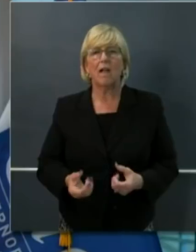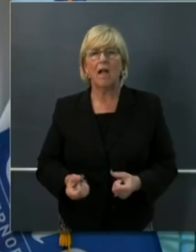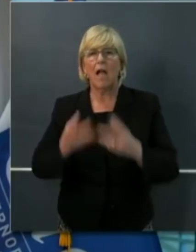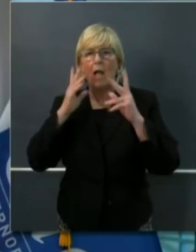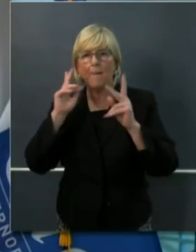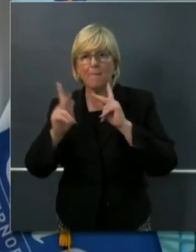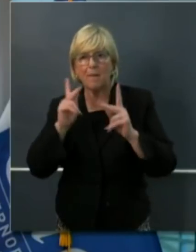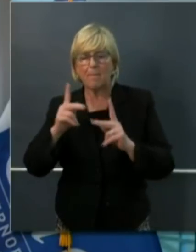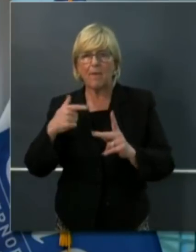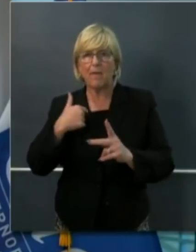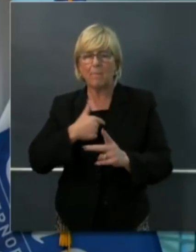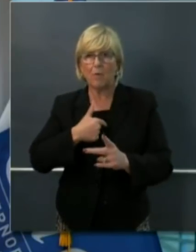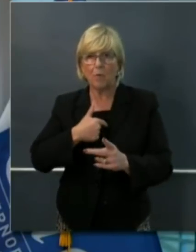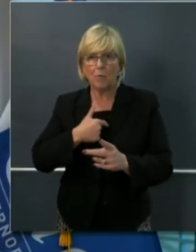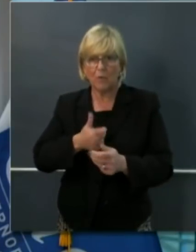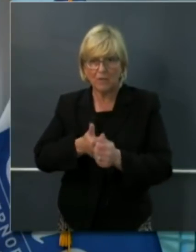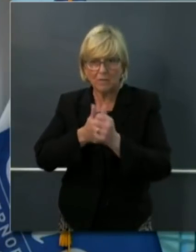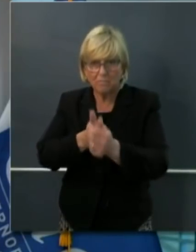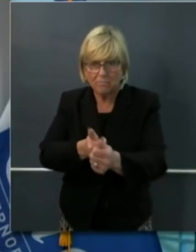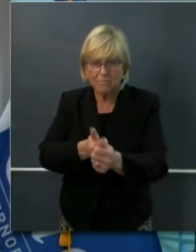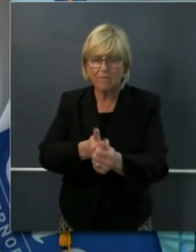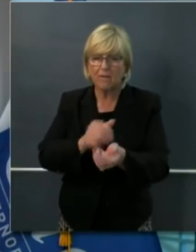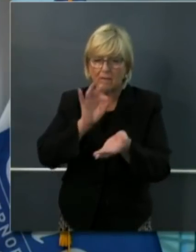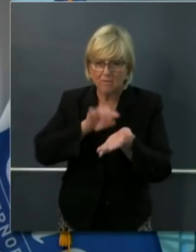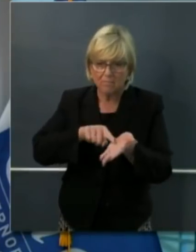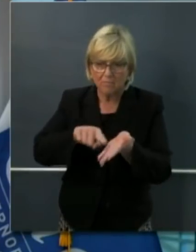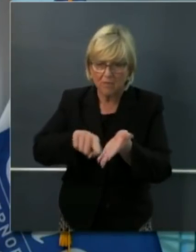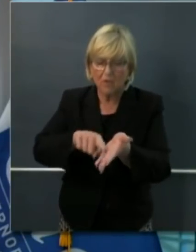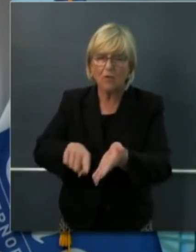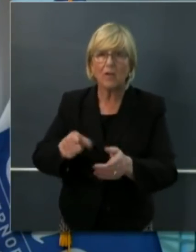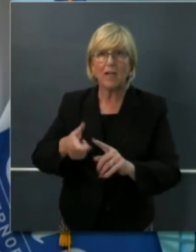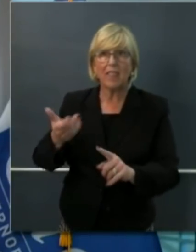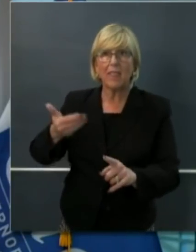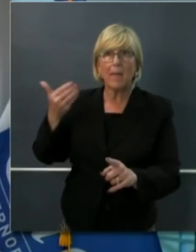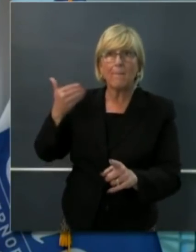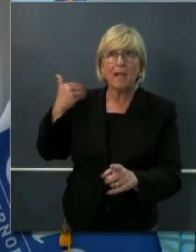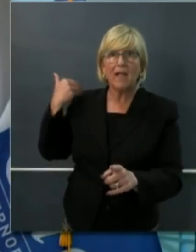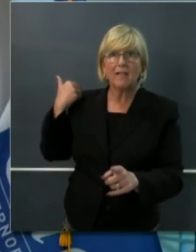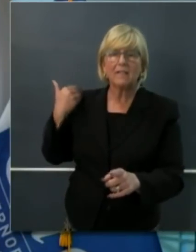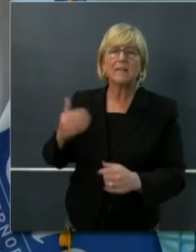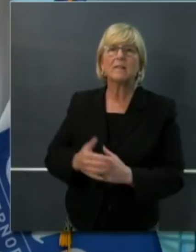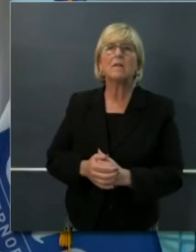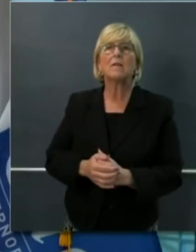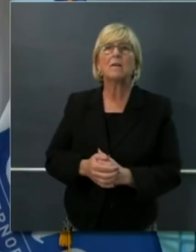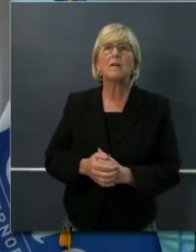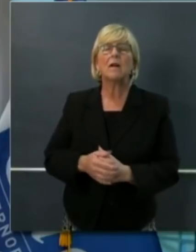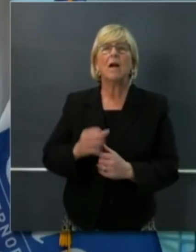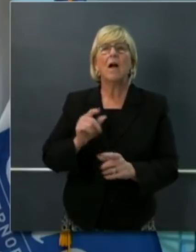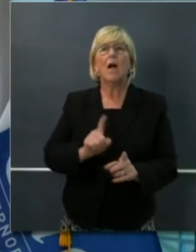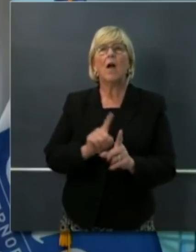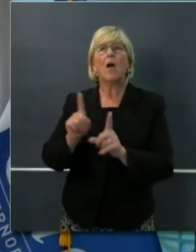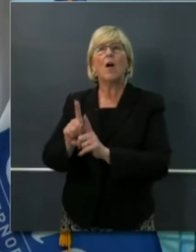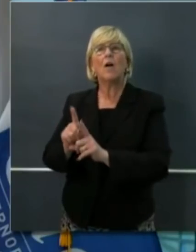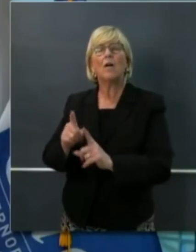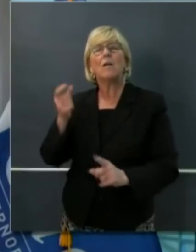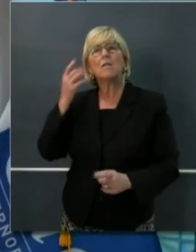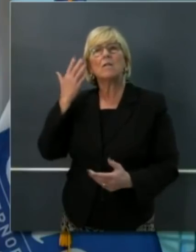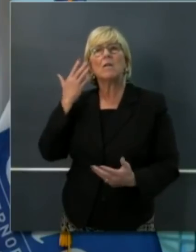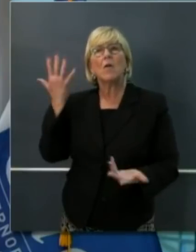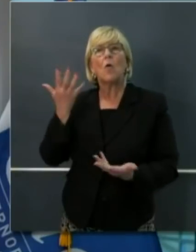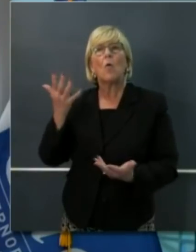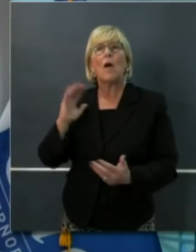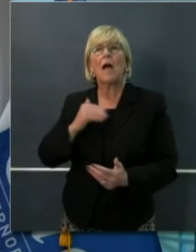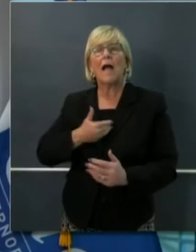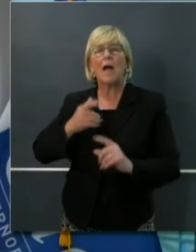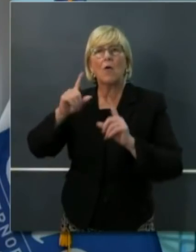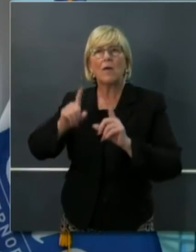where are our trends heading so we can continue to manage not just our workforce needs, but also understanding what our testing